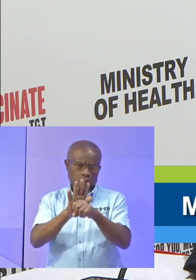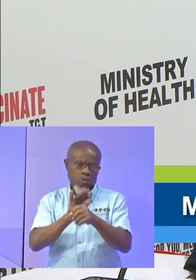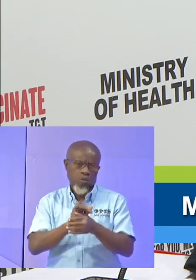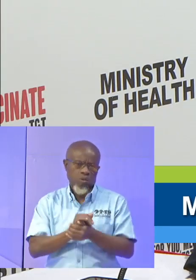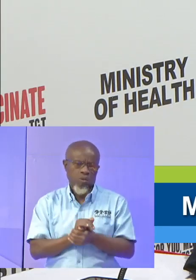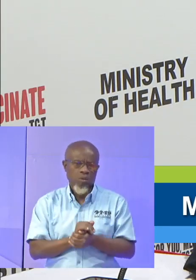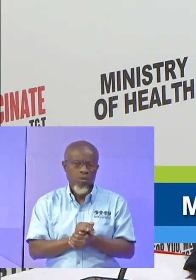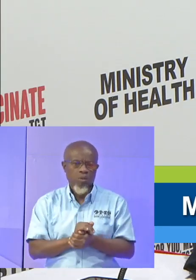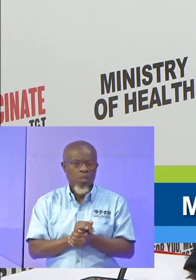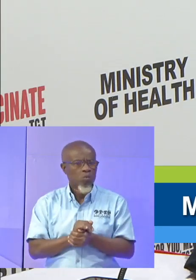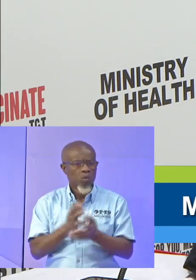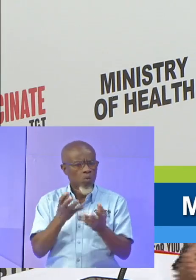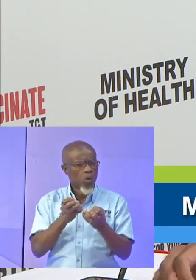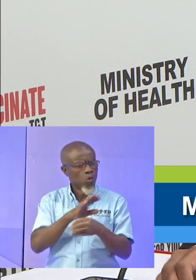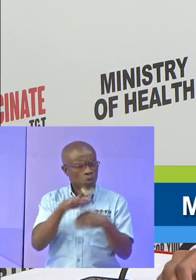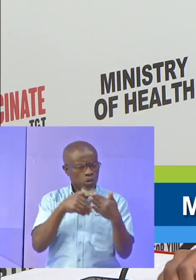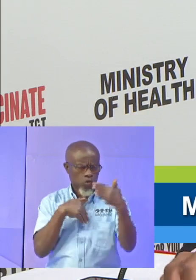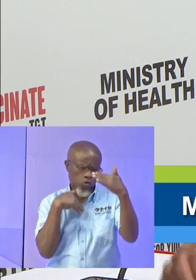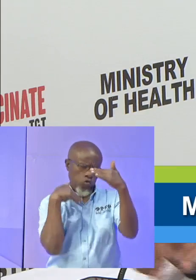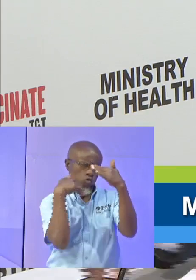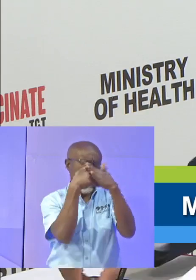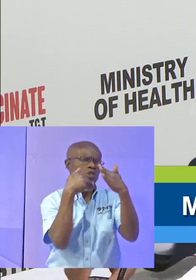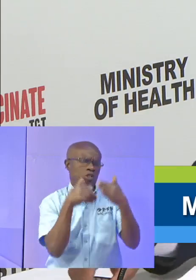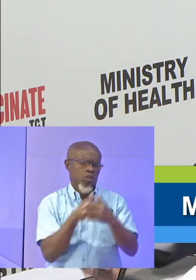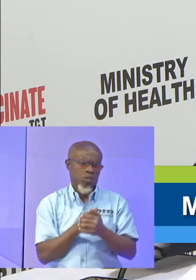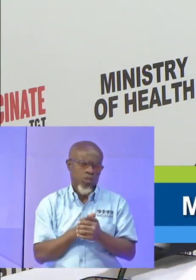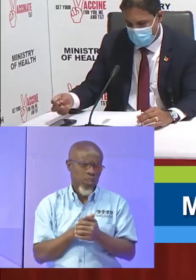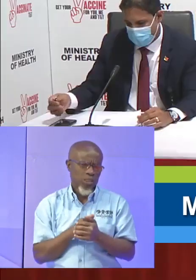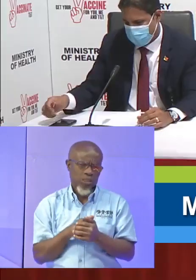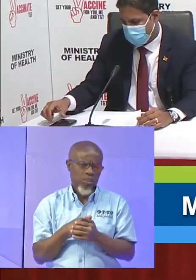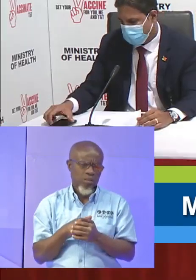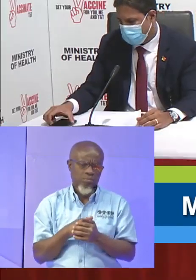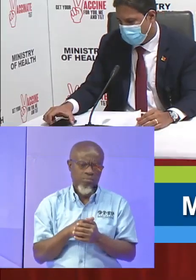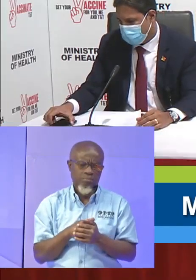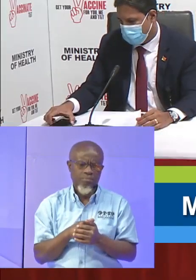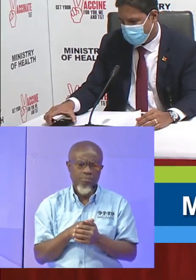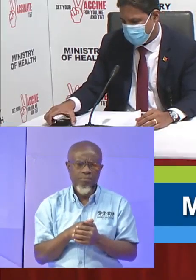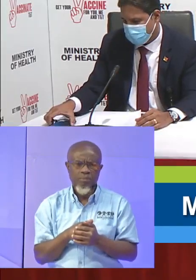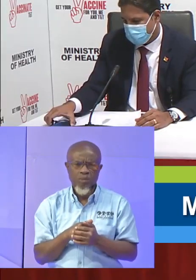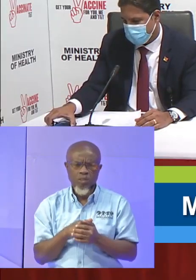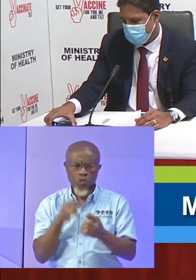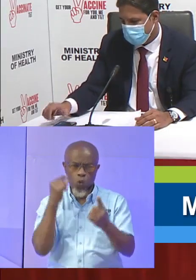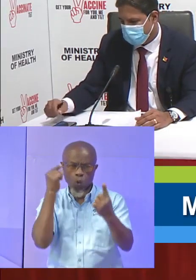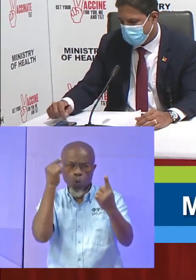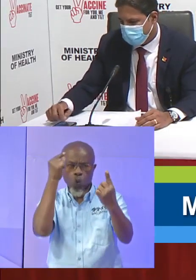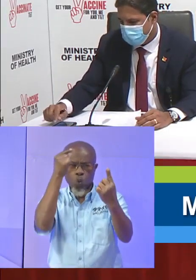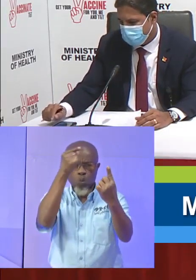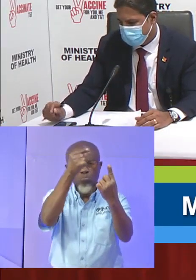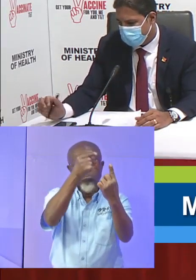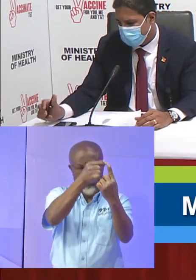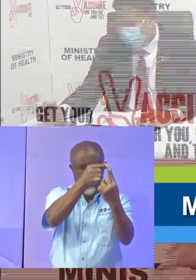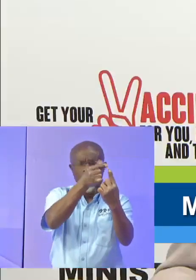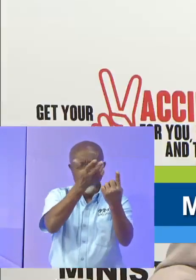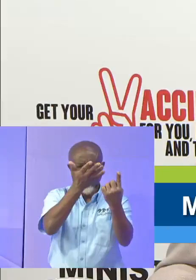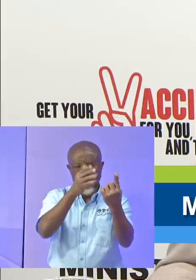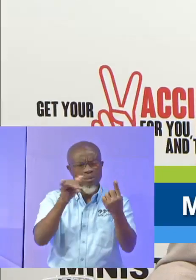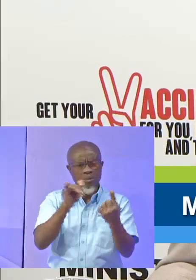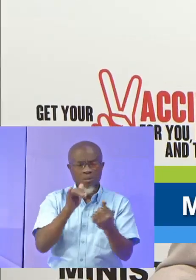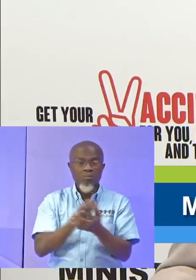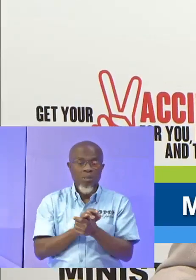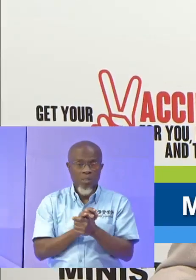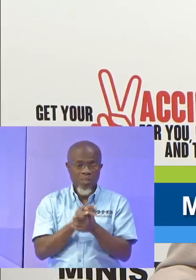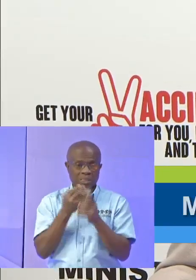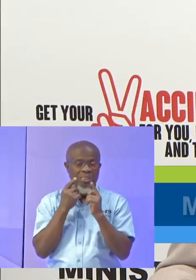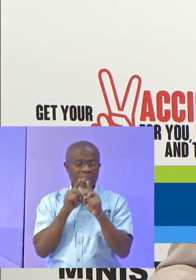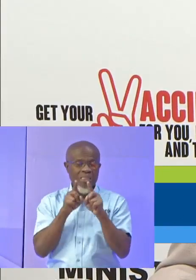place that we all want to be. And let me just make a point. I was answering a question in the Senate yesterday, and I